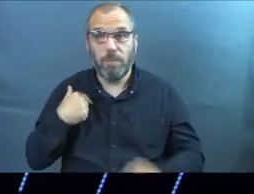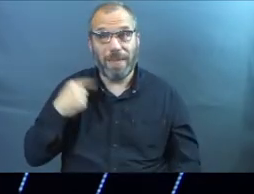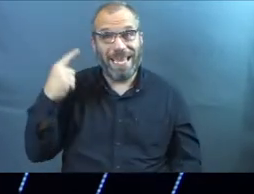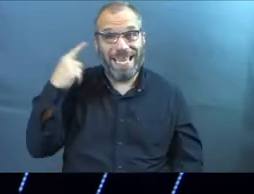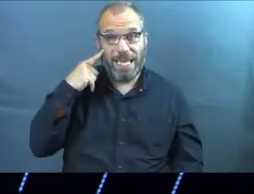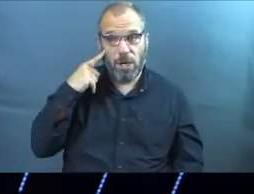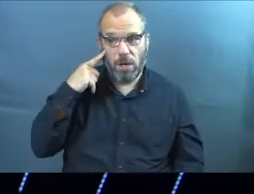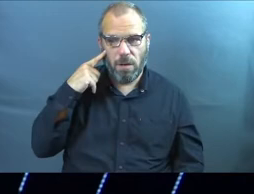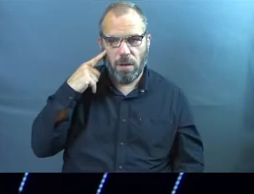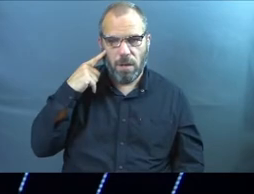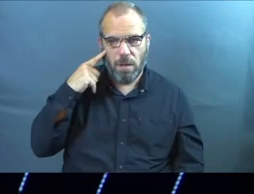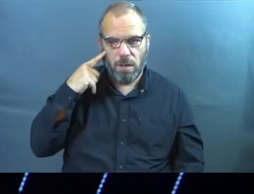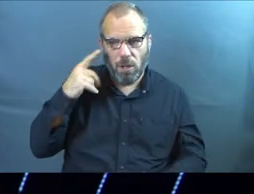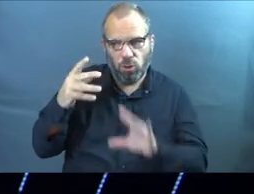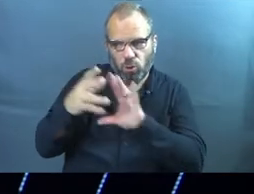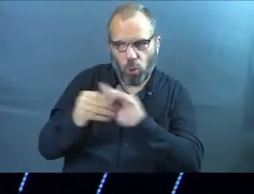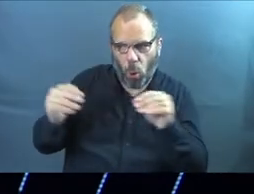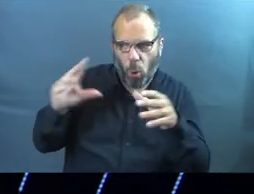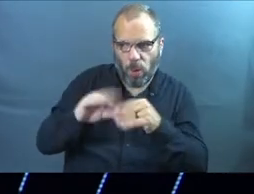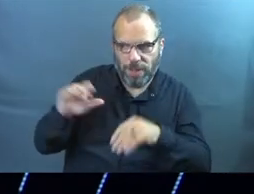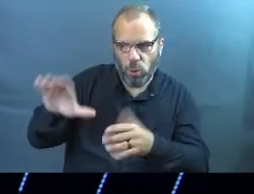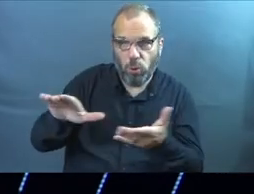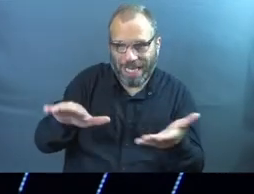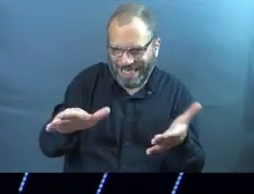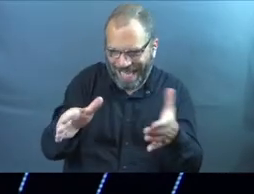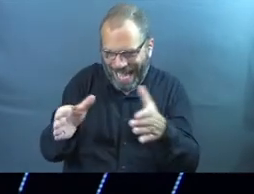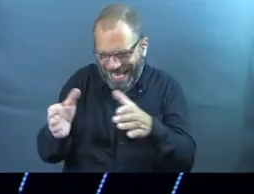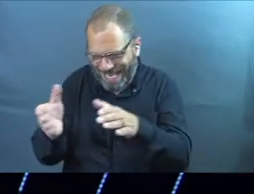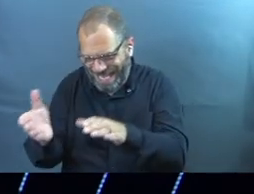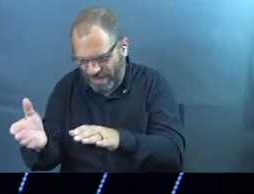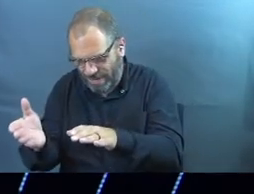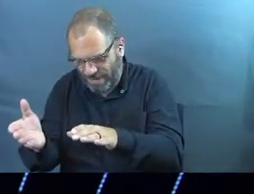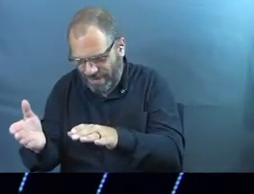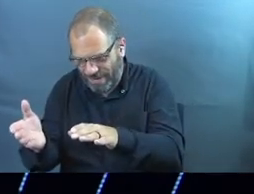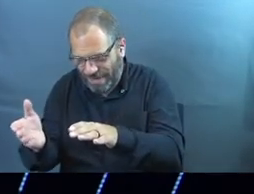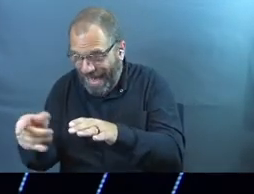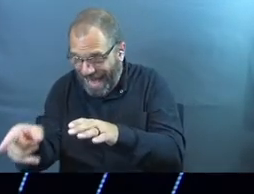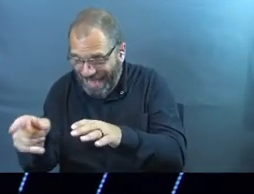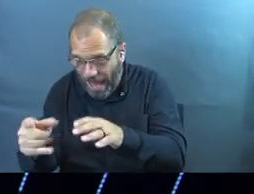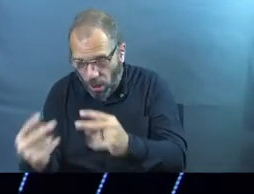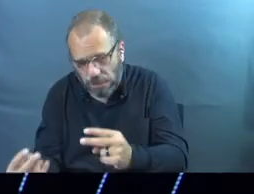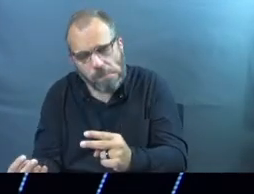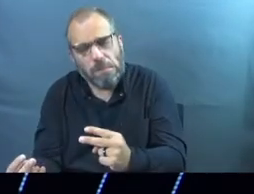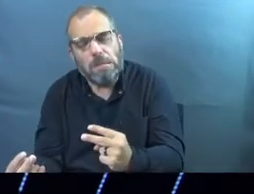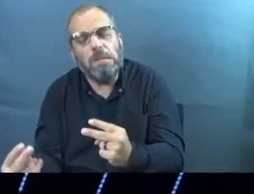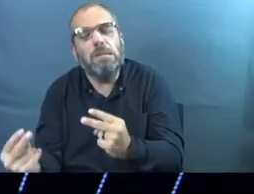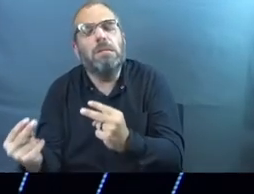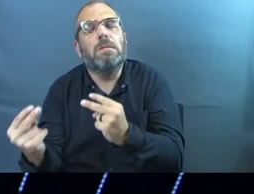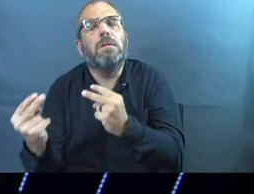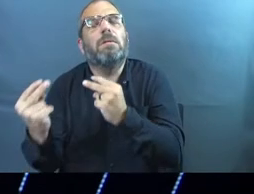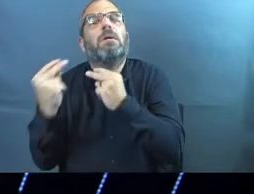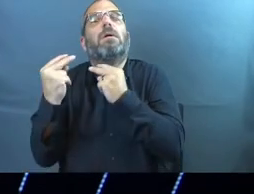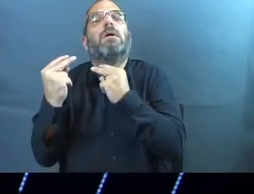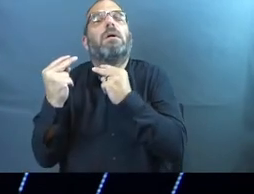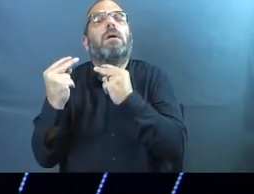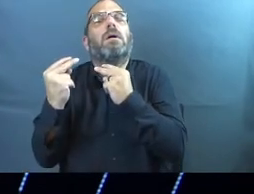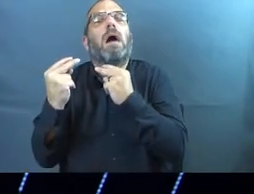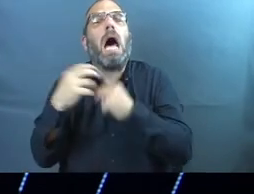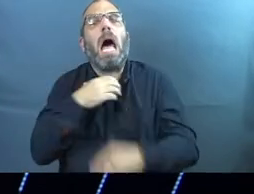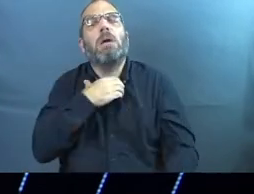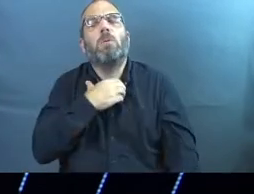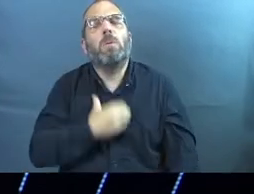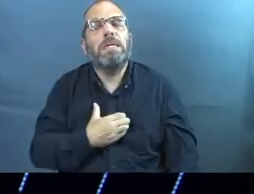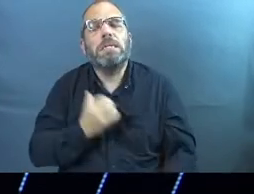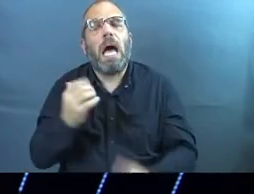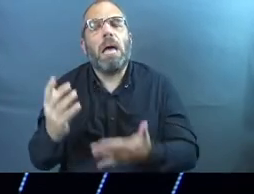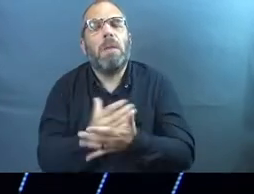hear accounts of someone who was on their deathbed and they were looking back at their life, they seldom say, I wish I would